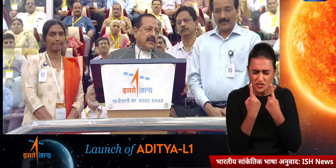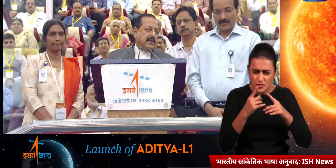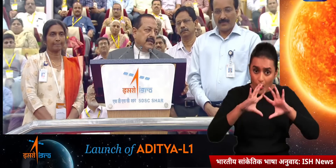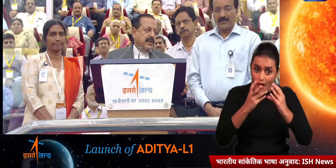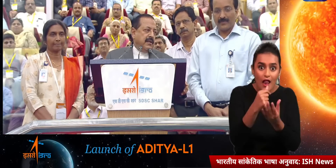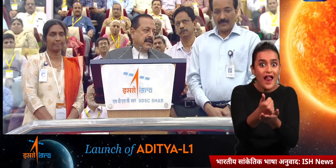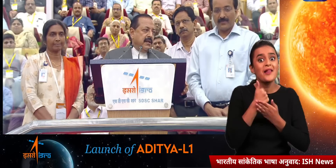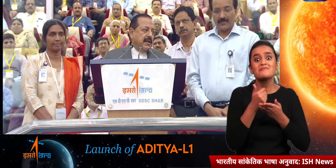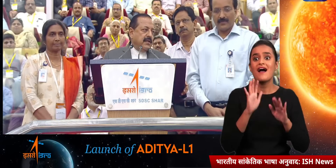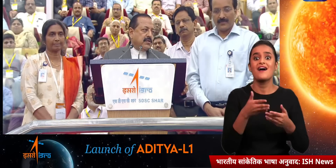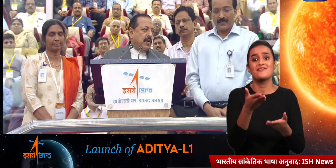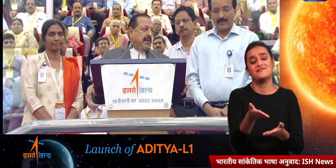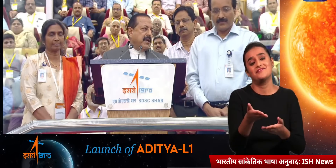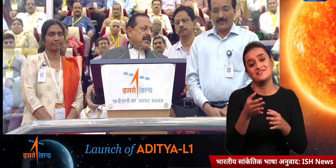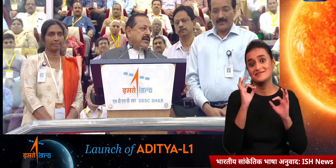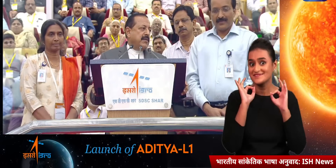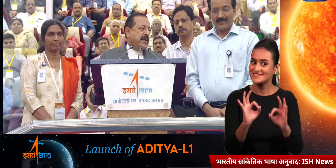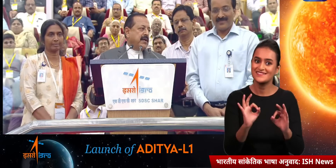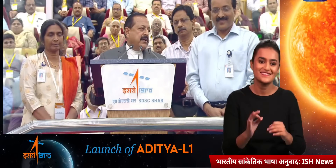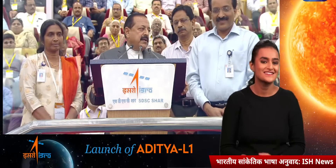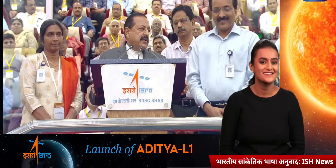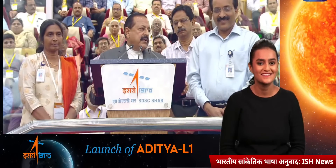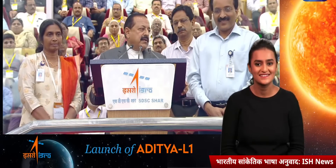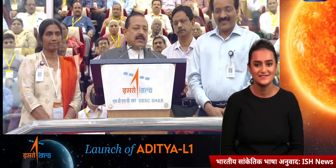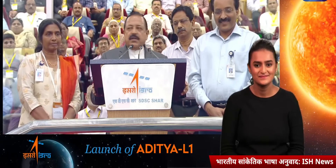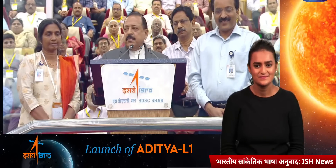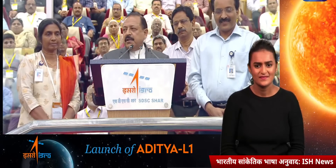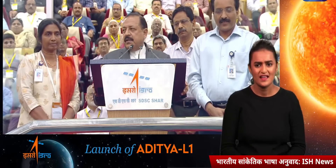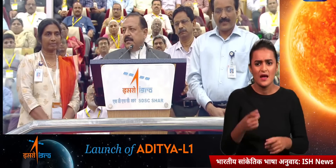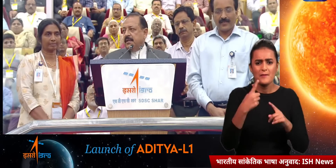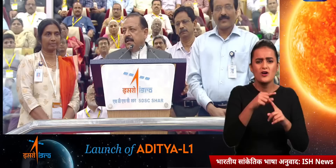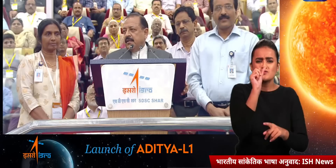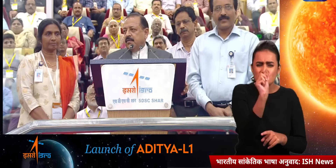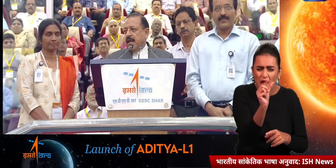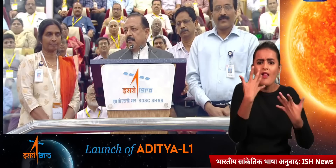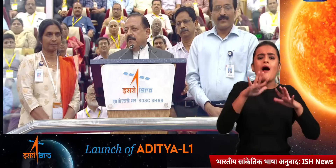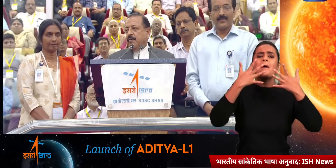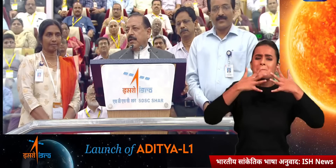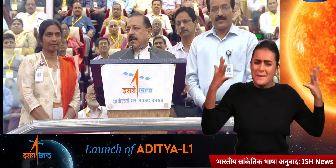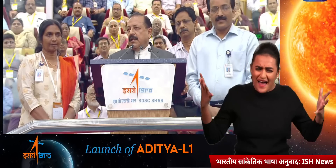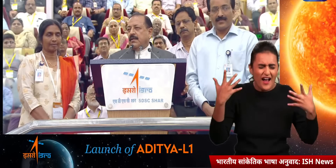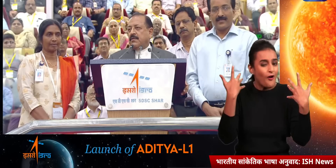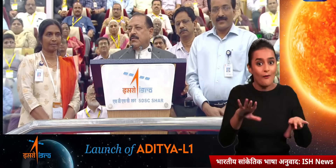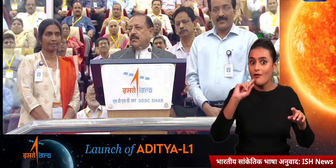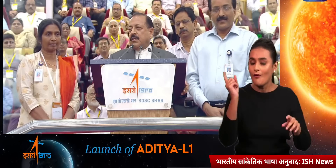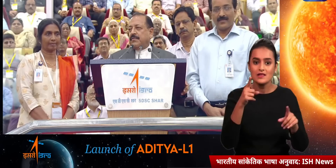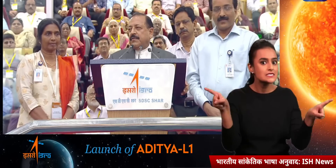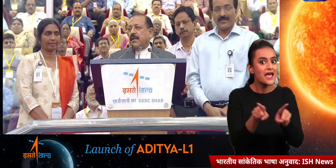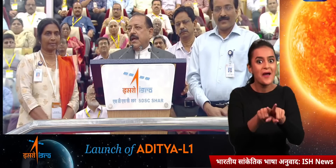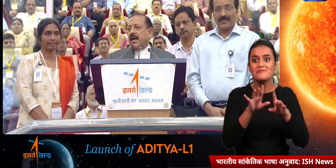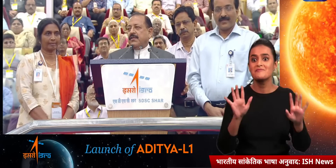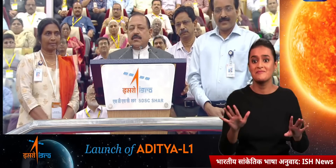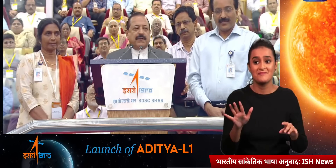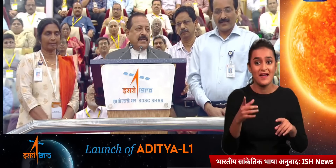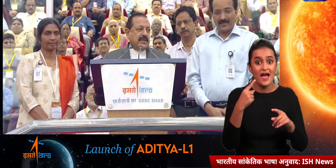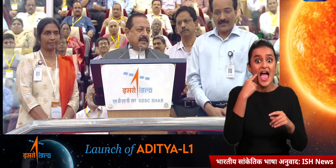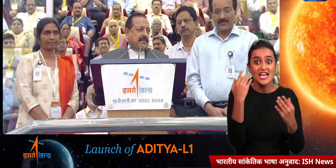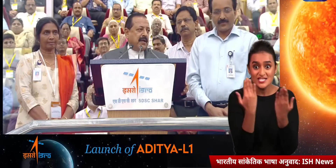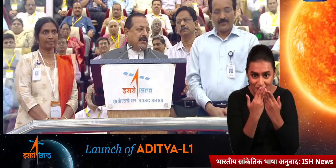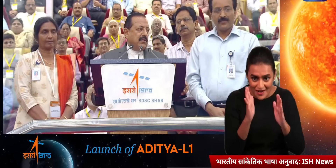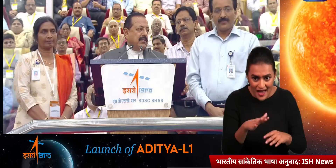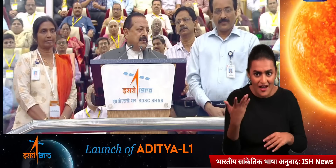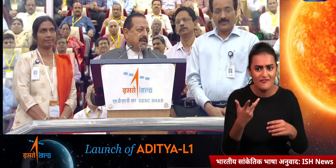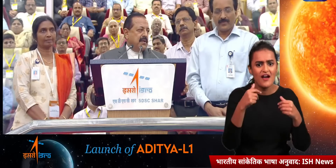or the other, in small measure or big, to this mission. To name a few, the Indian Institute of